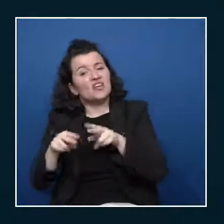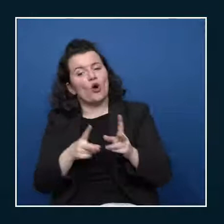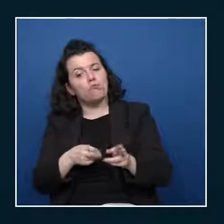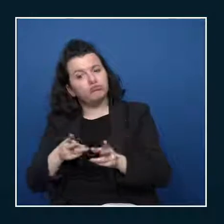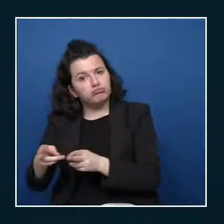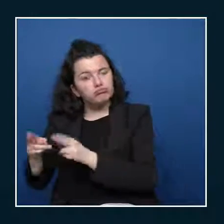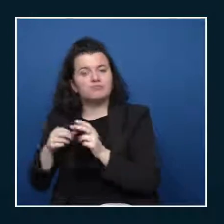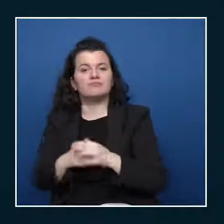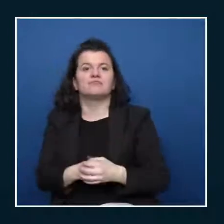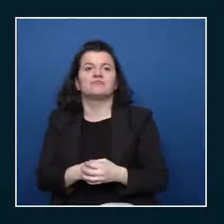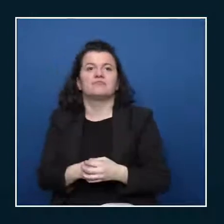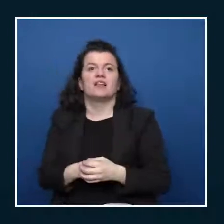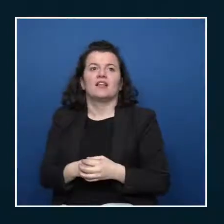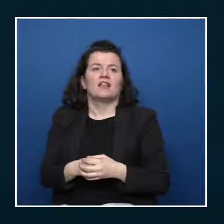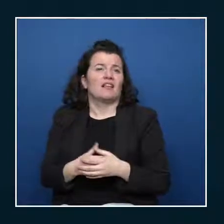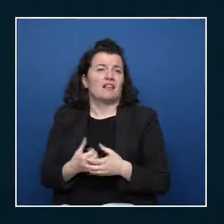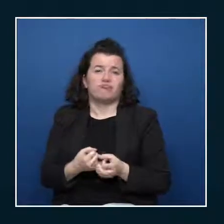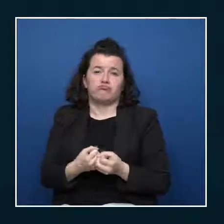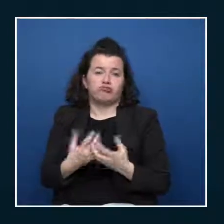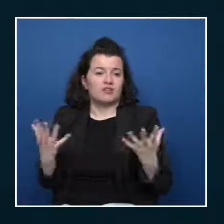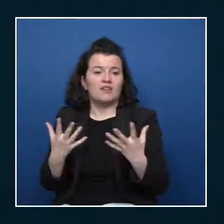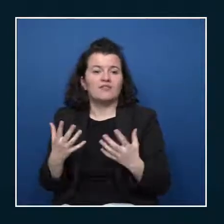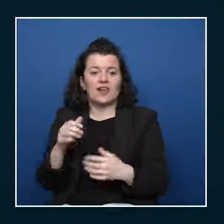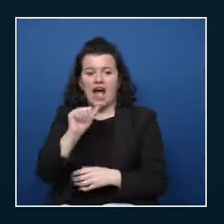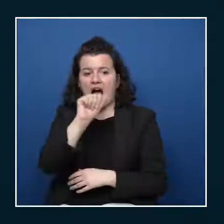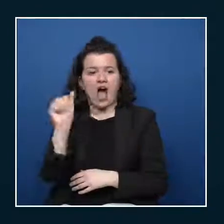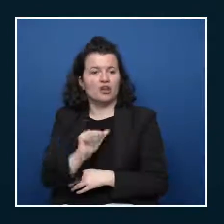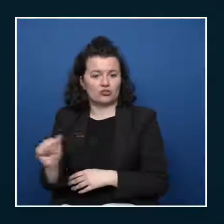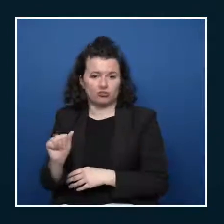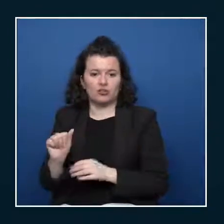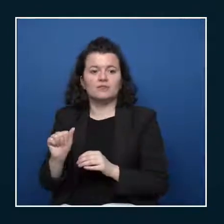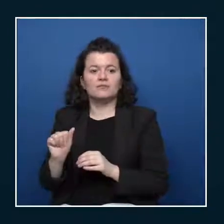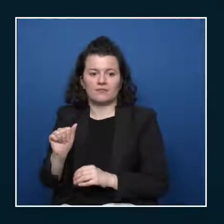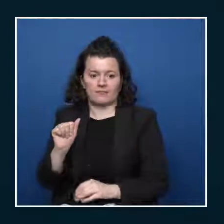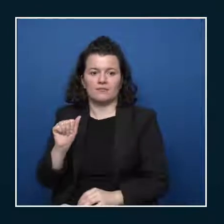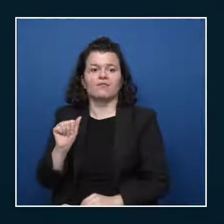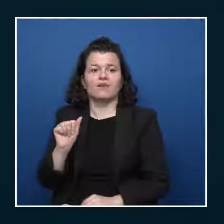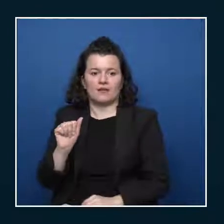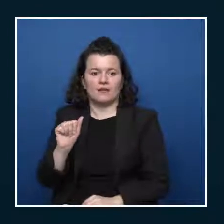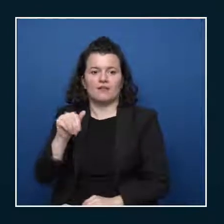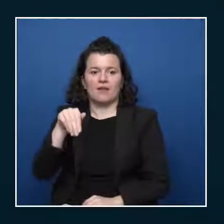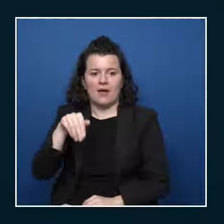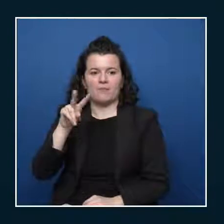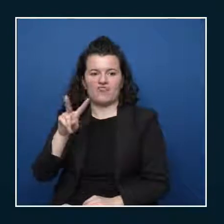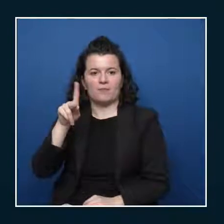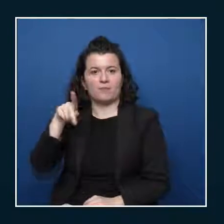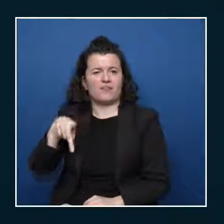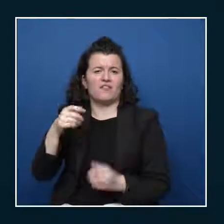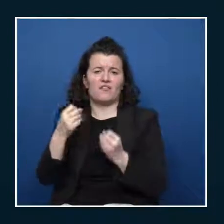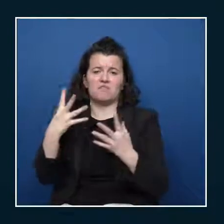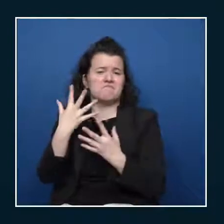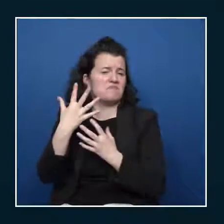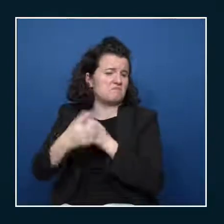MVP for some years now, and I like doing stuff for the community, like wearing hats.